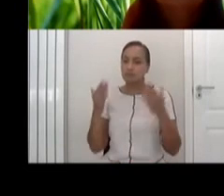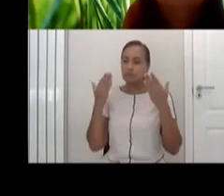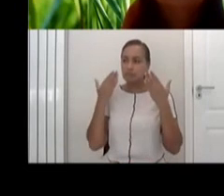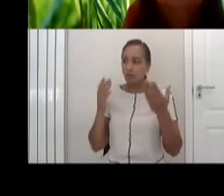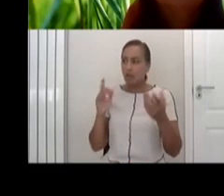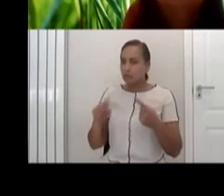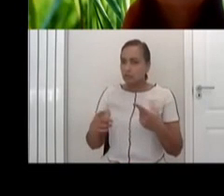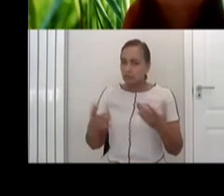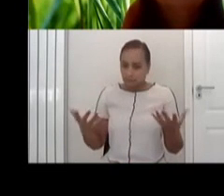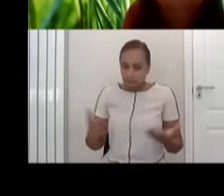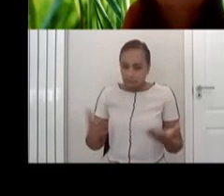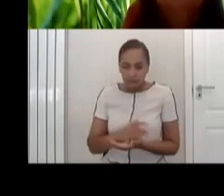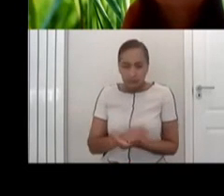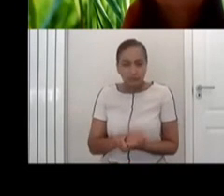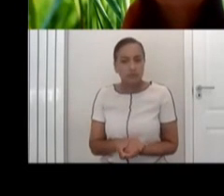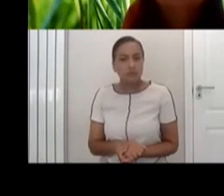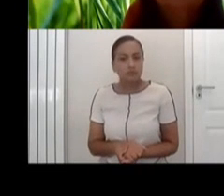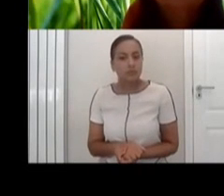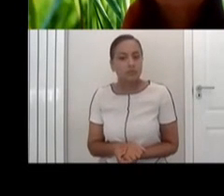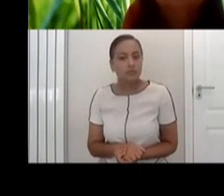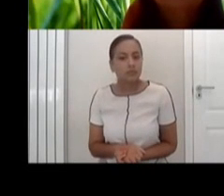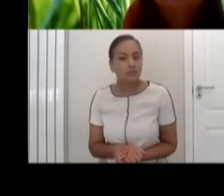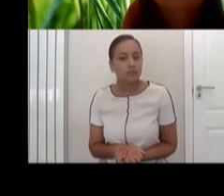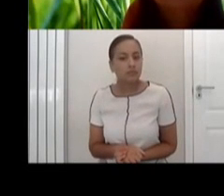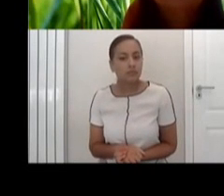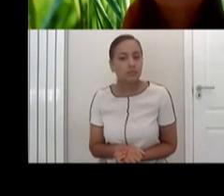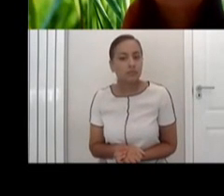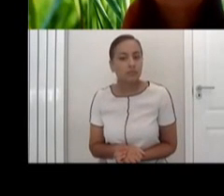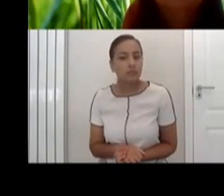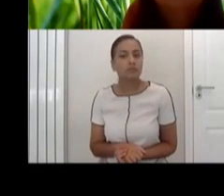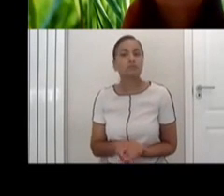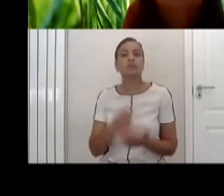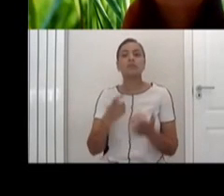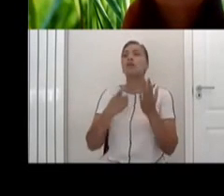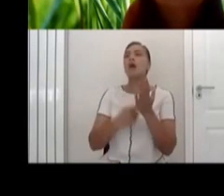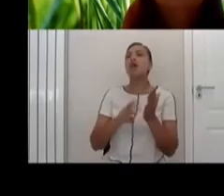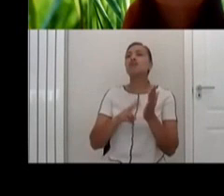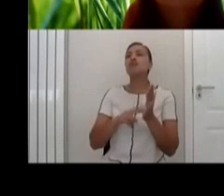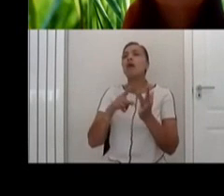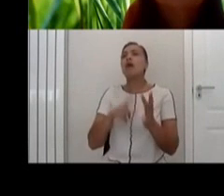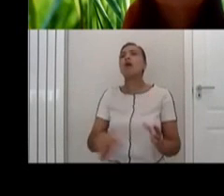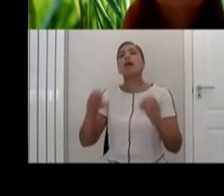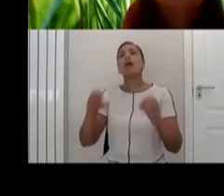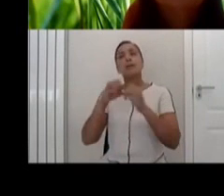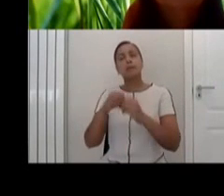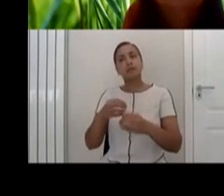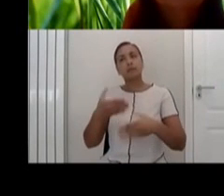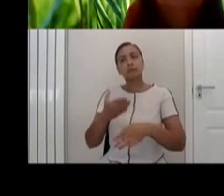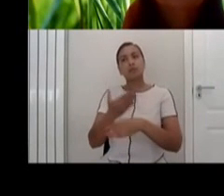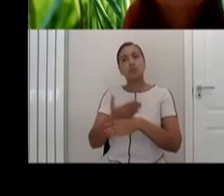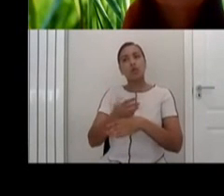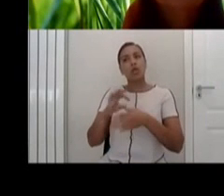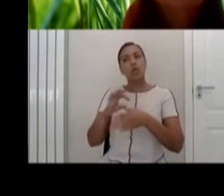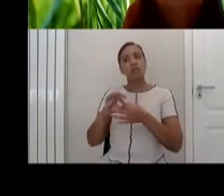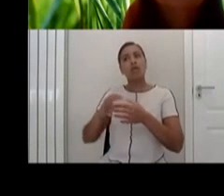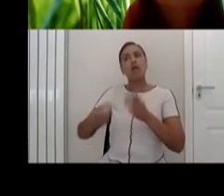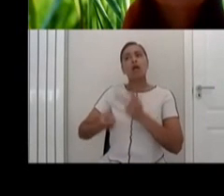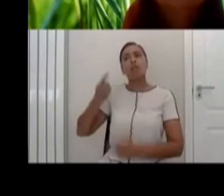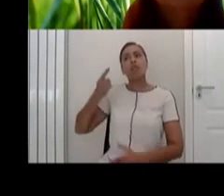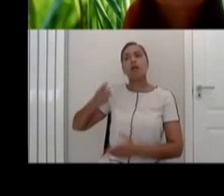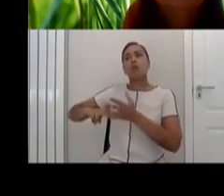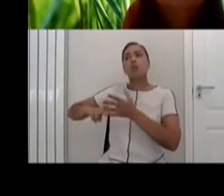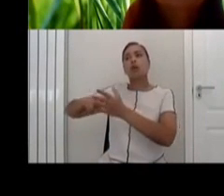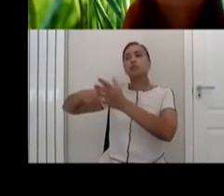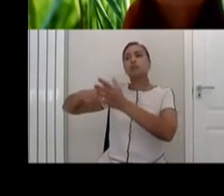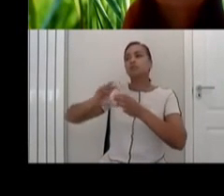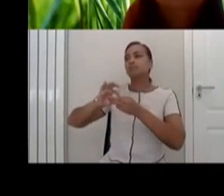is, but I know that the Royal National Institute of Blind People have also worked with other groups and organizations, such as the